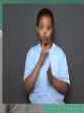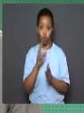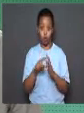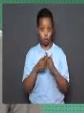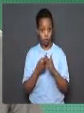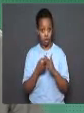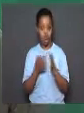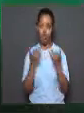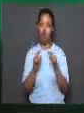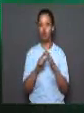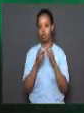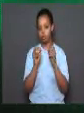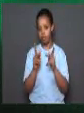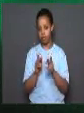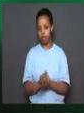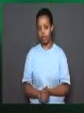us begin.